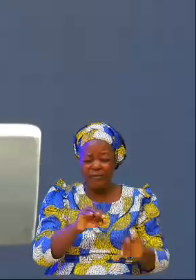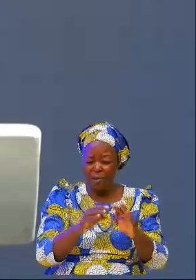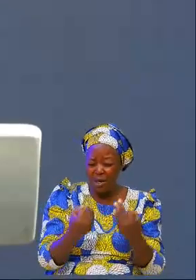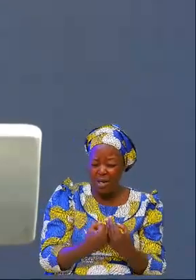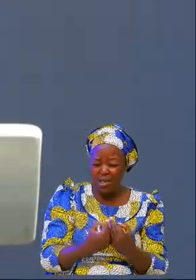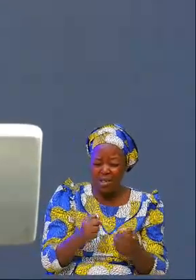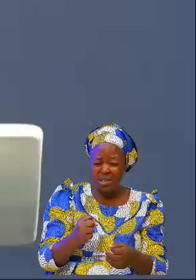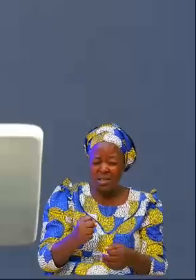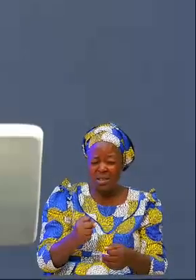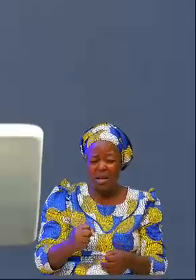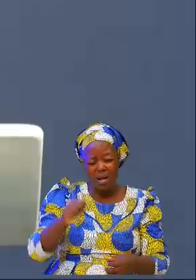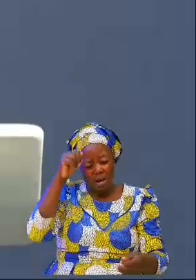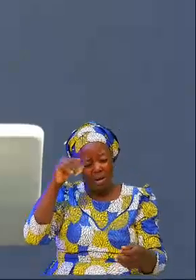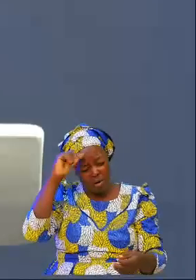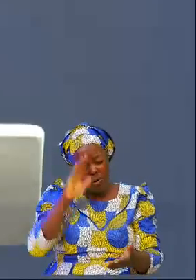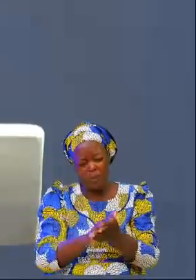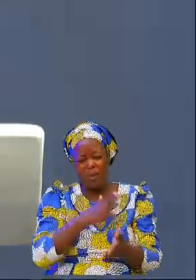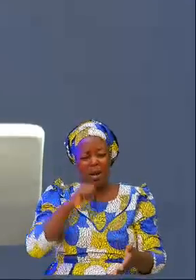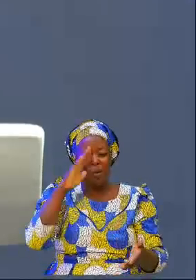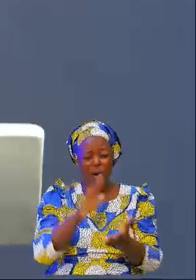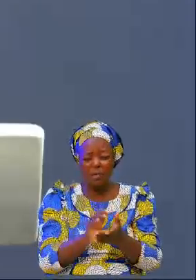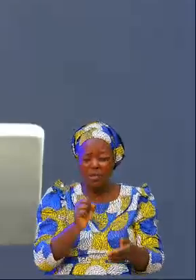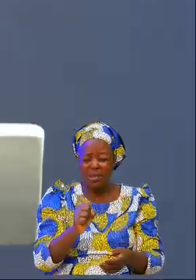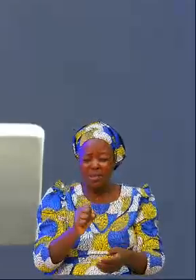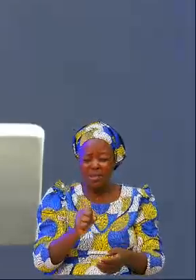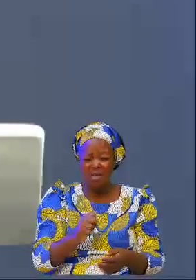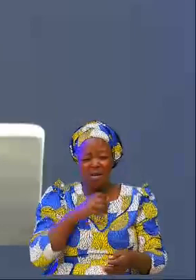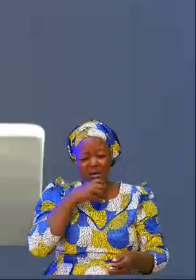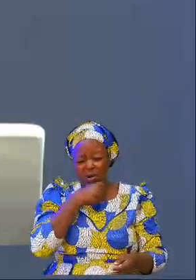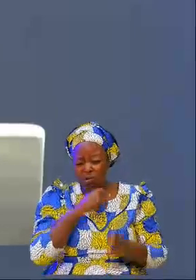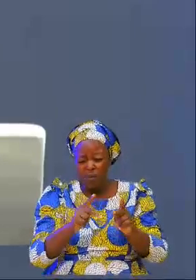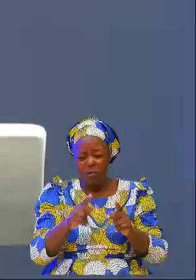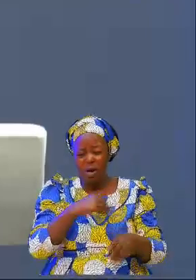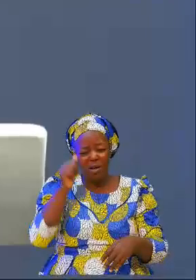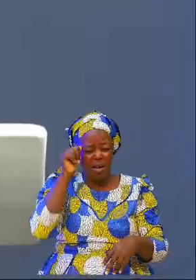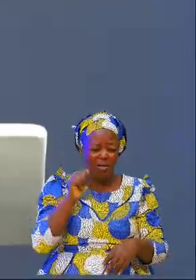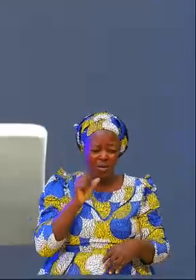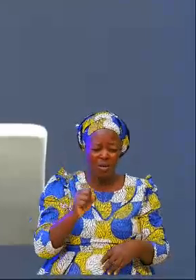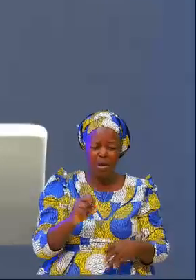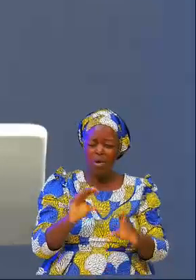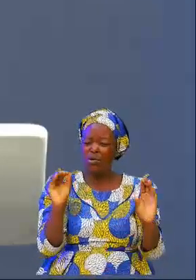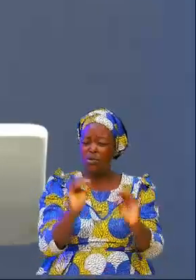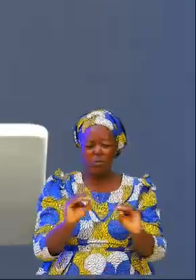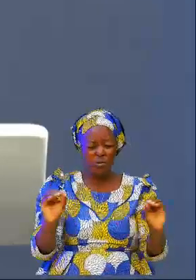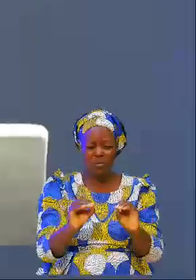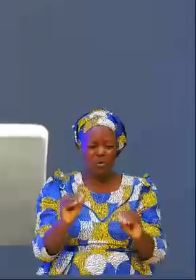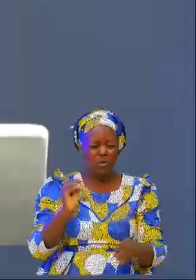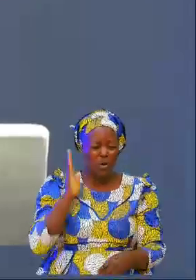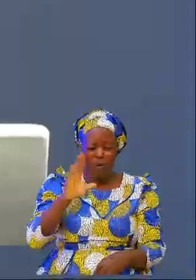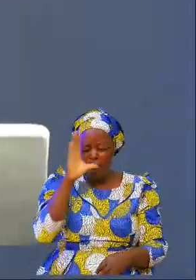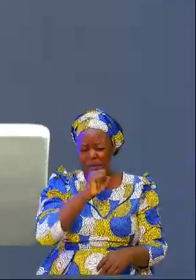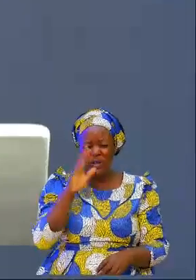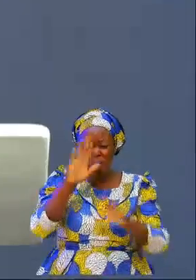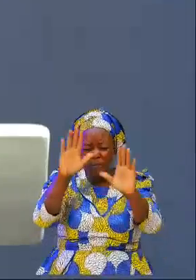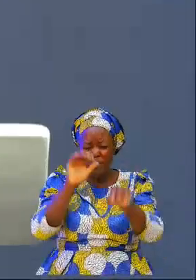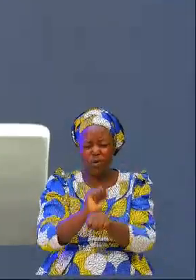adult, the families, husbands and wives, elderly people, senior